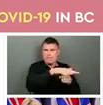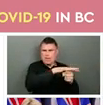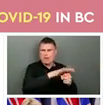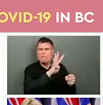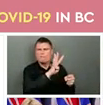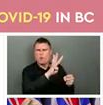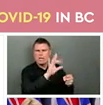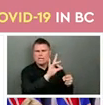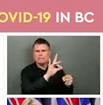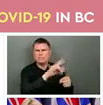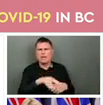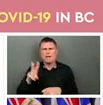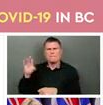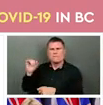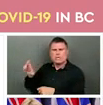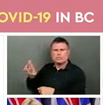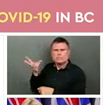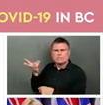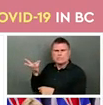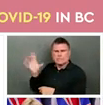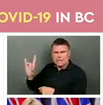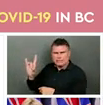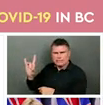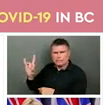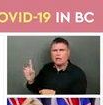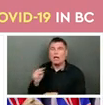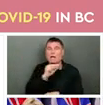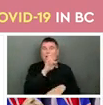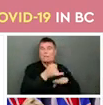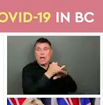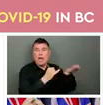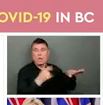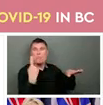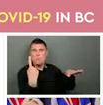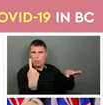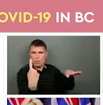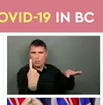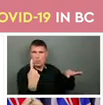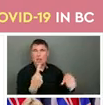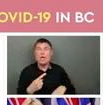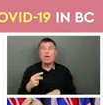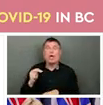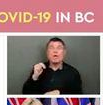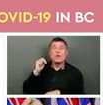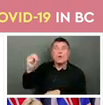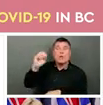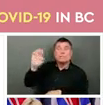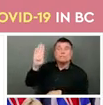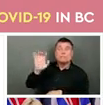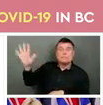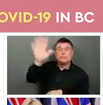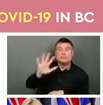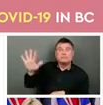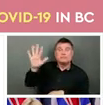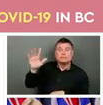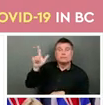Health Region, 1 was a case on Vancouver Island, and 26 were in Interior Health.